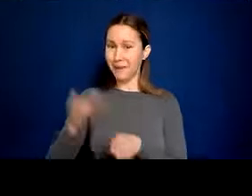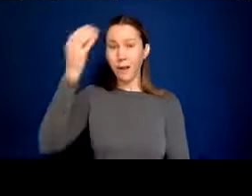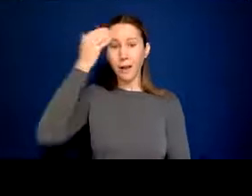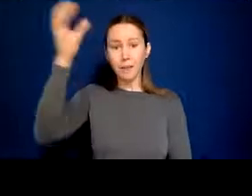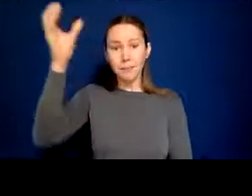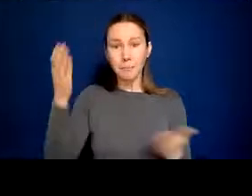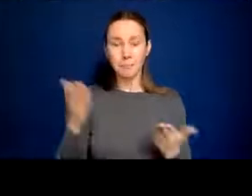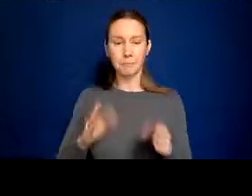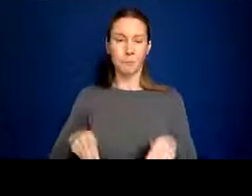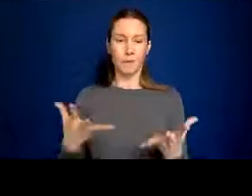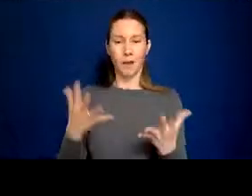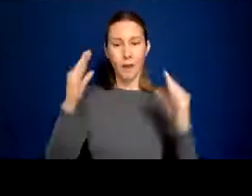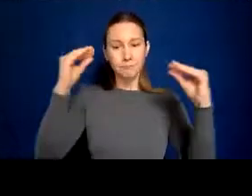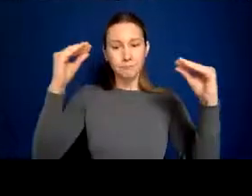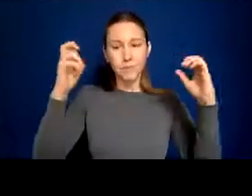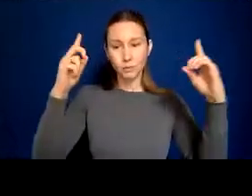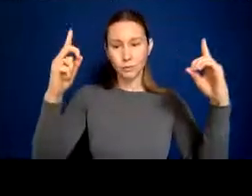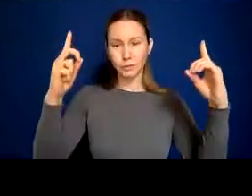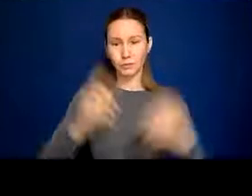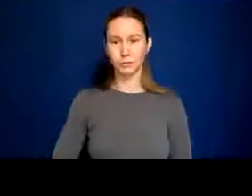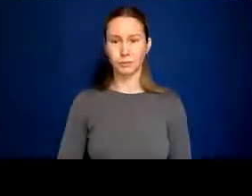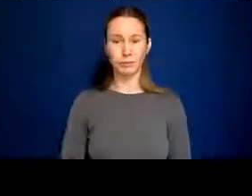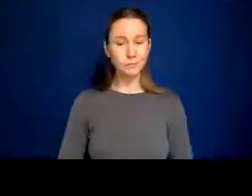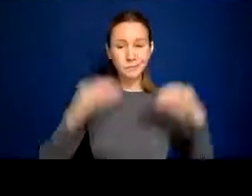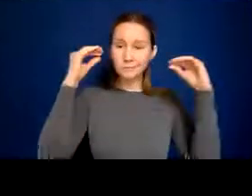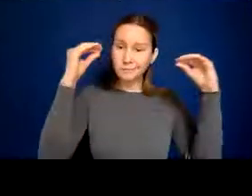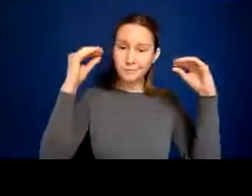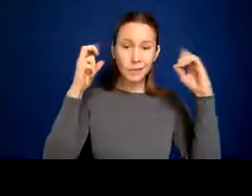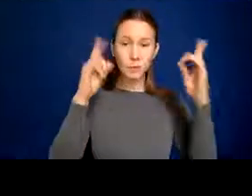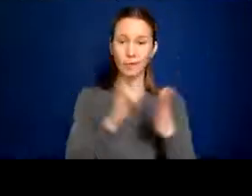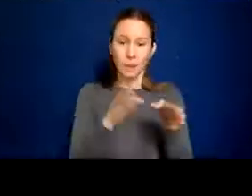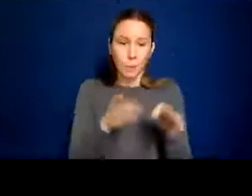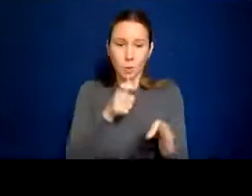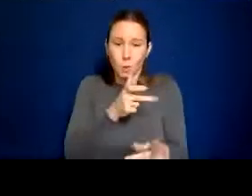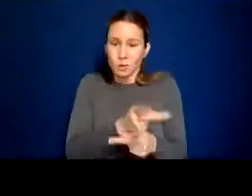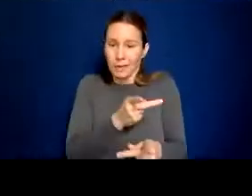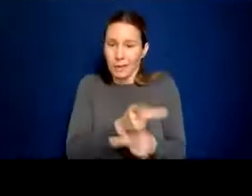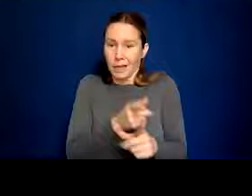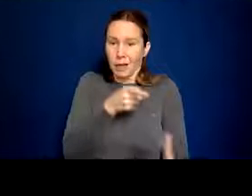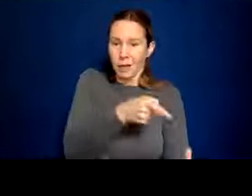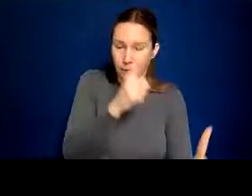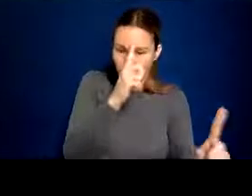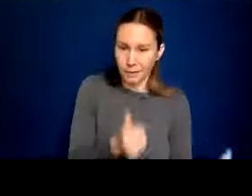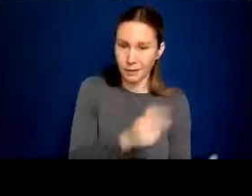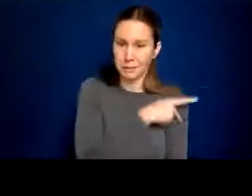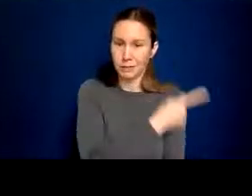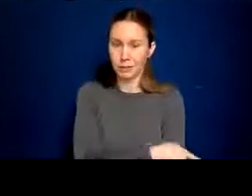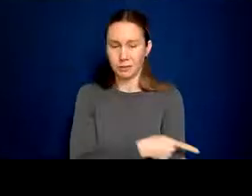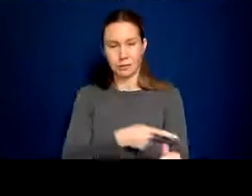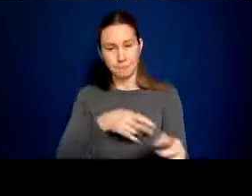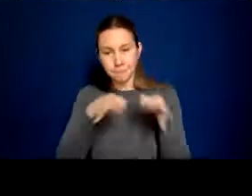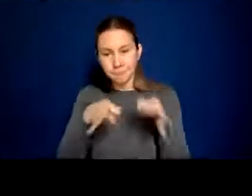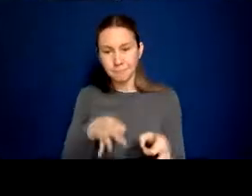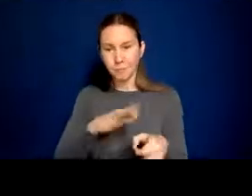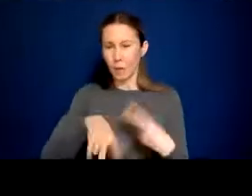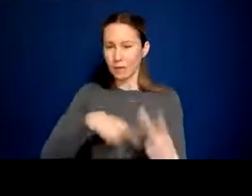provide education. Educate the caregiver about the nature of the disease,